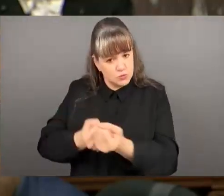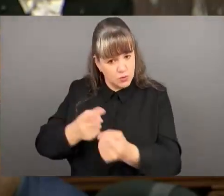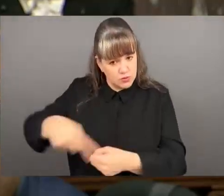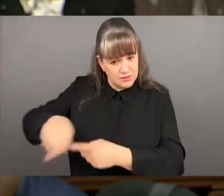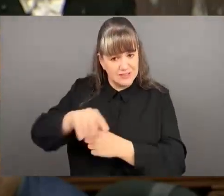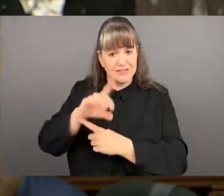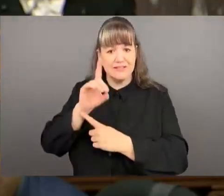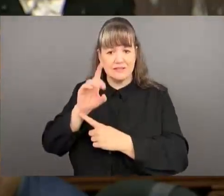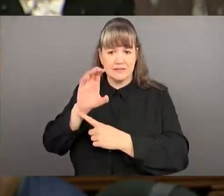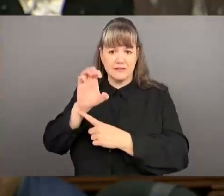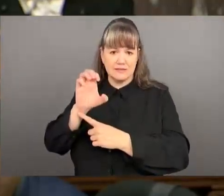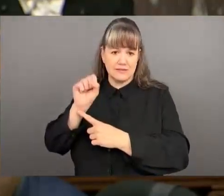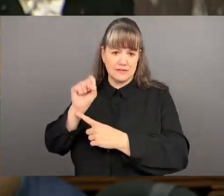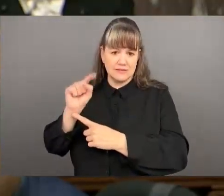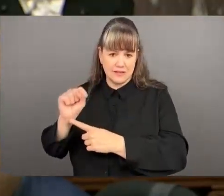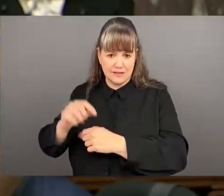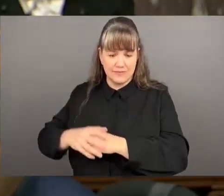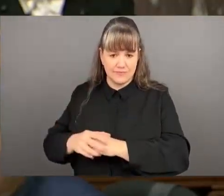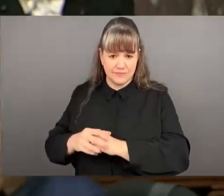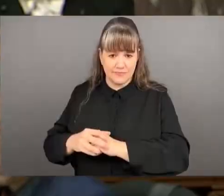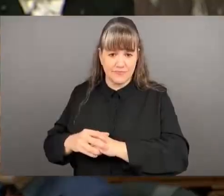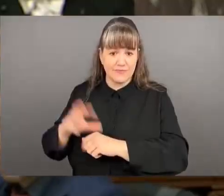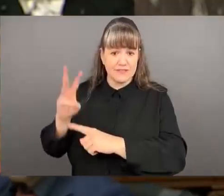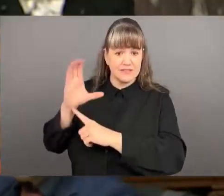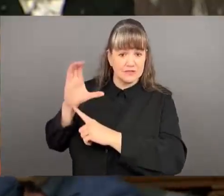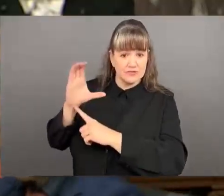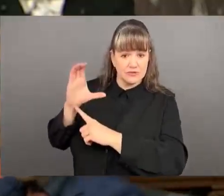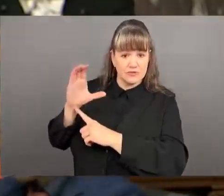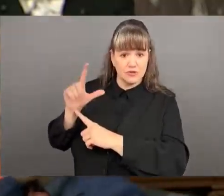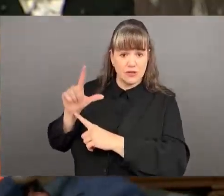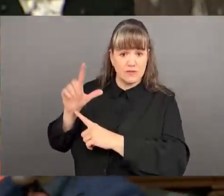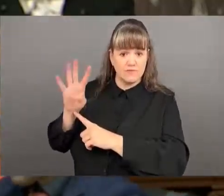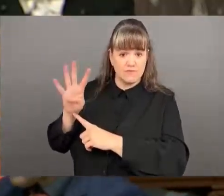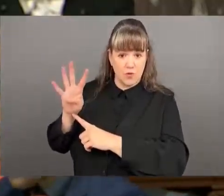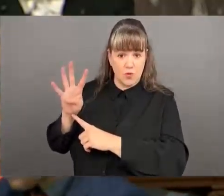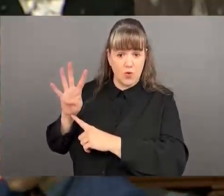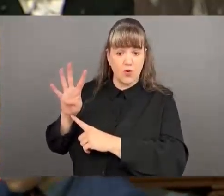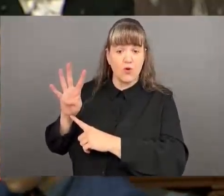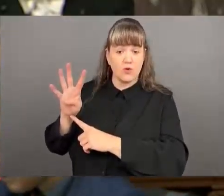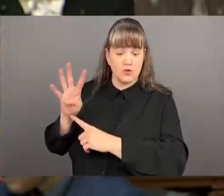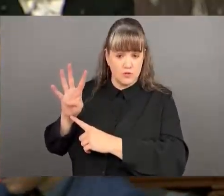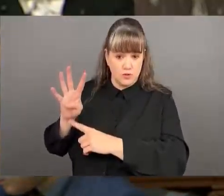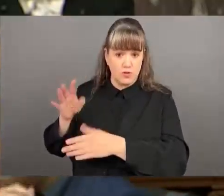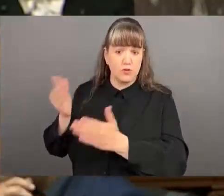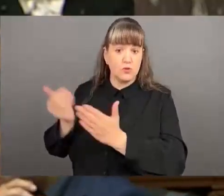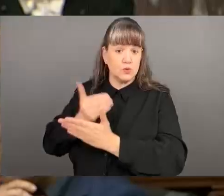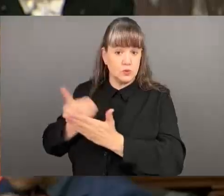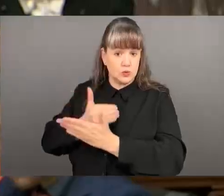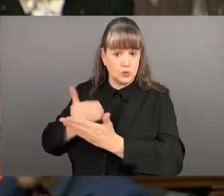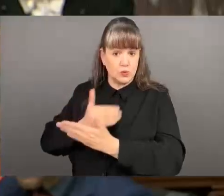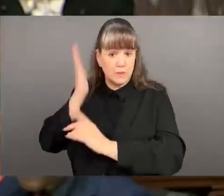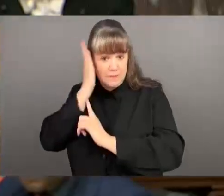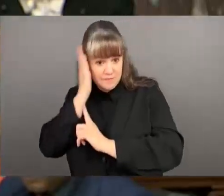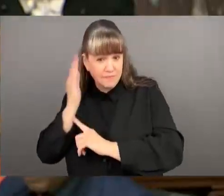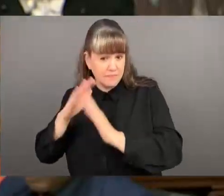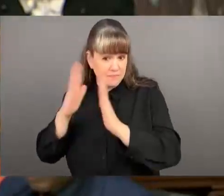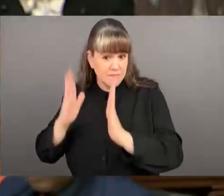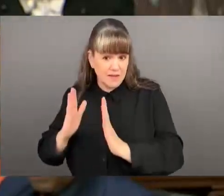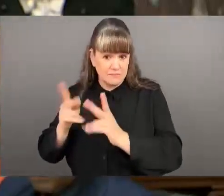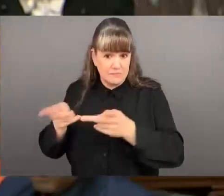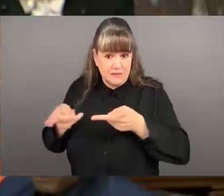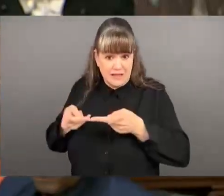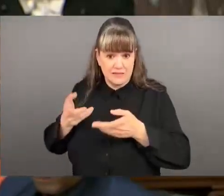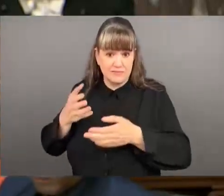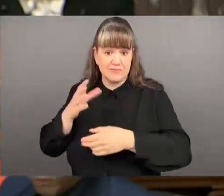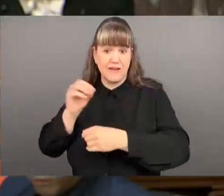624 net new housing units and 40 new shelter spaces, just since March 2023